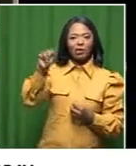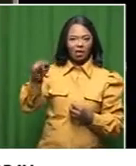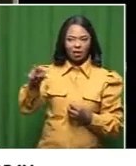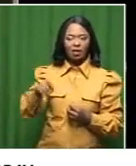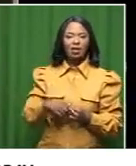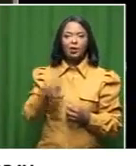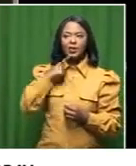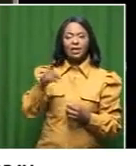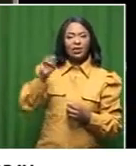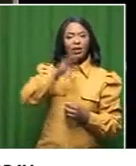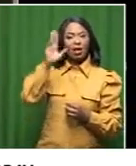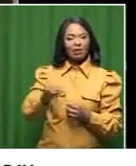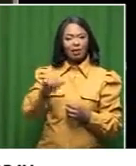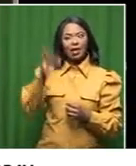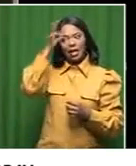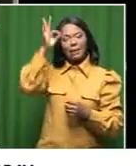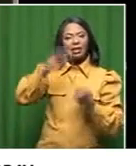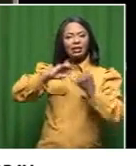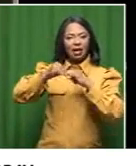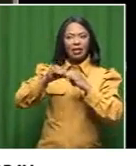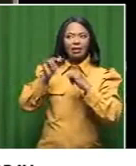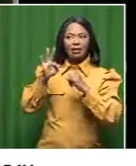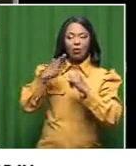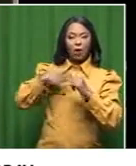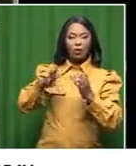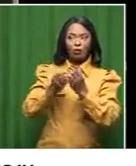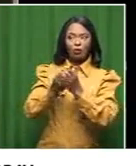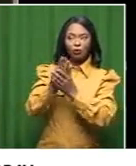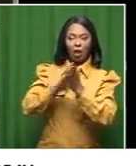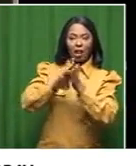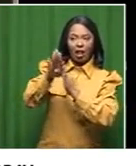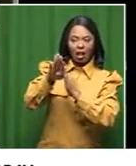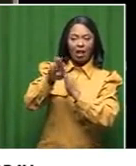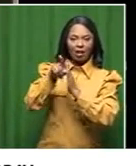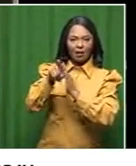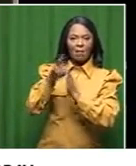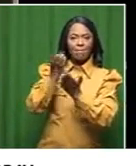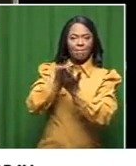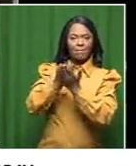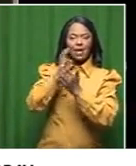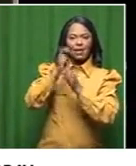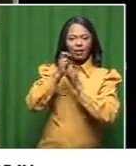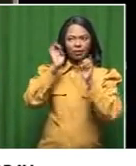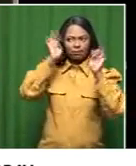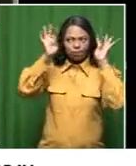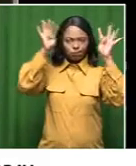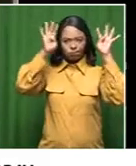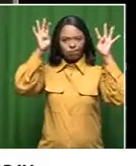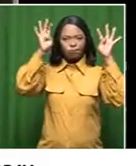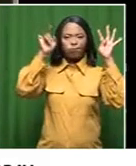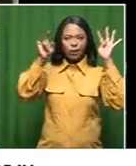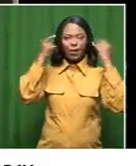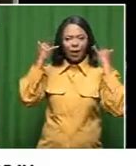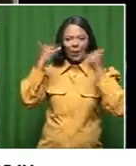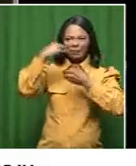government is serious about driving growth, it's going to need to start thinking, acting outside of those ideological